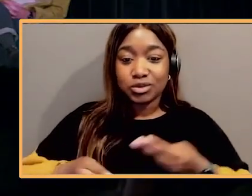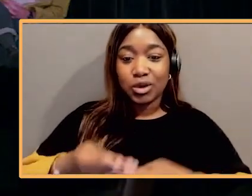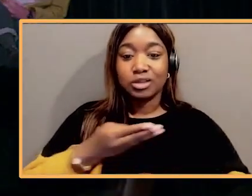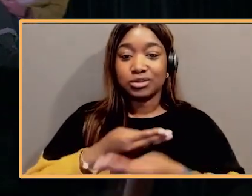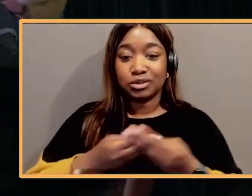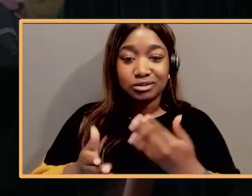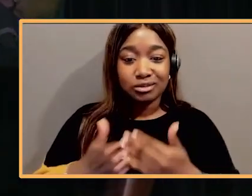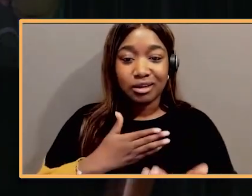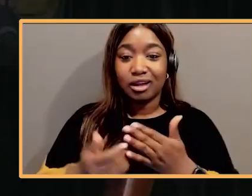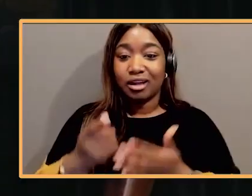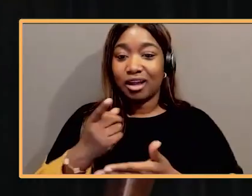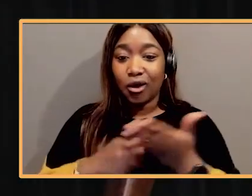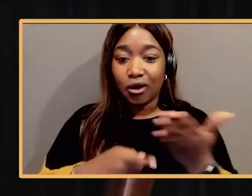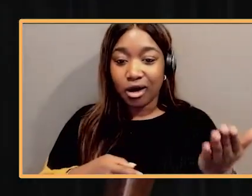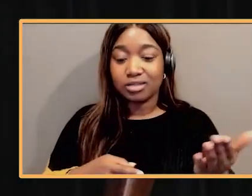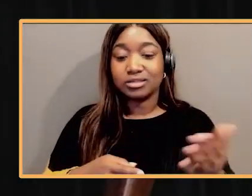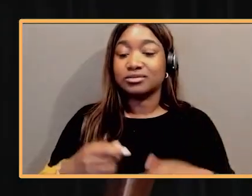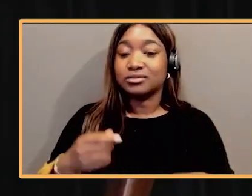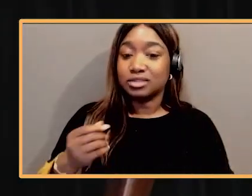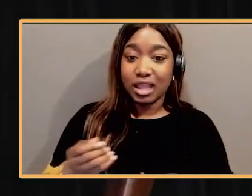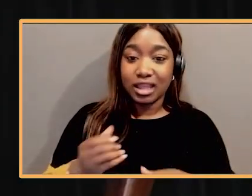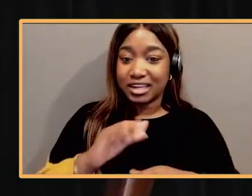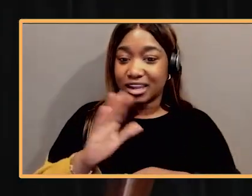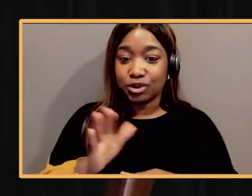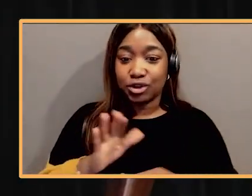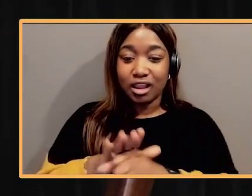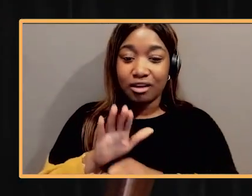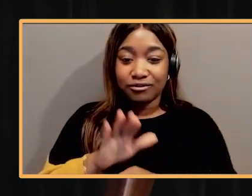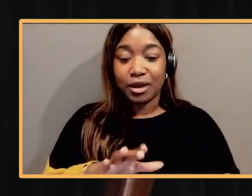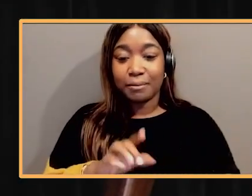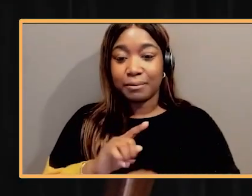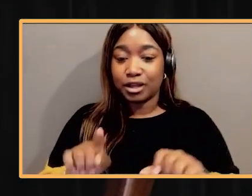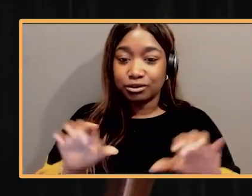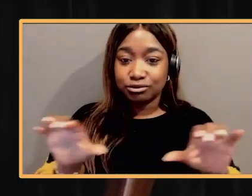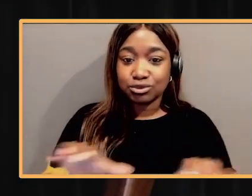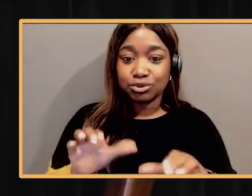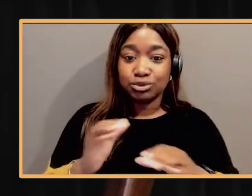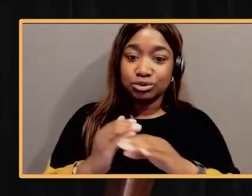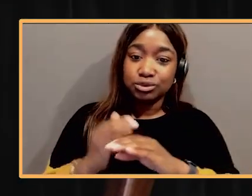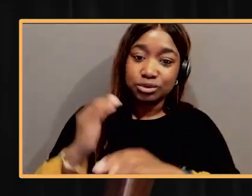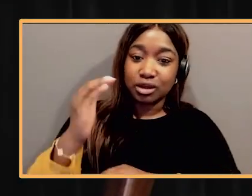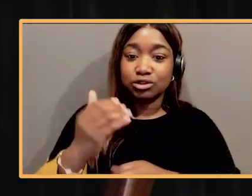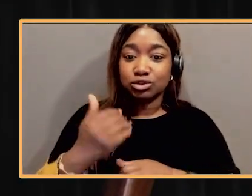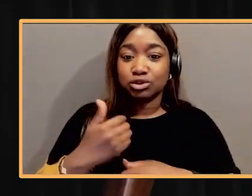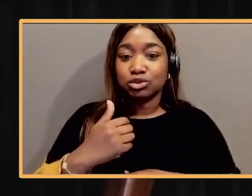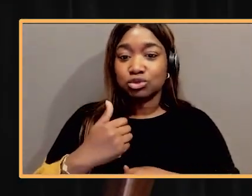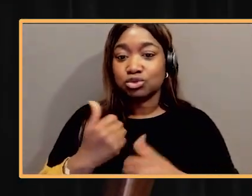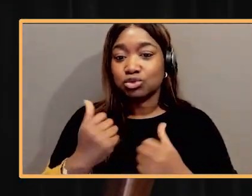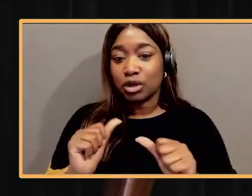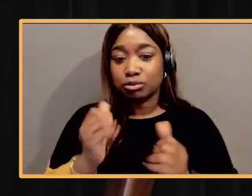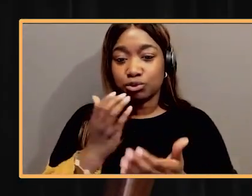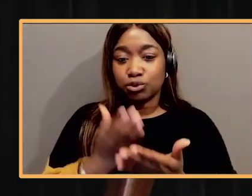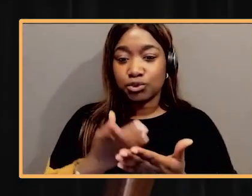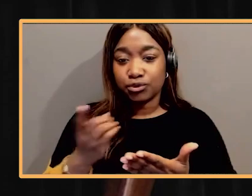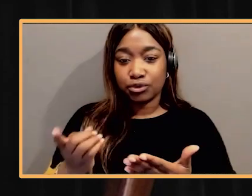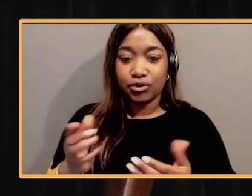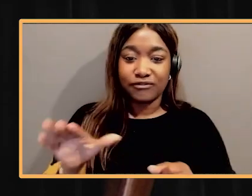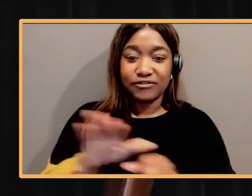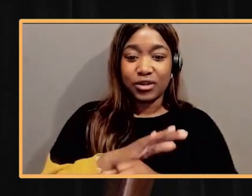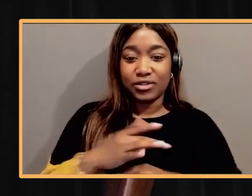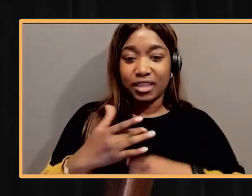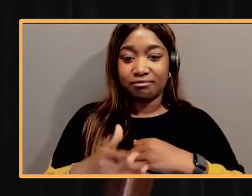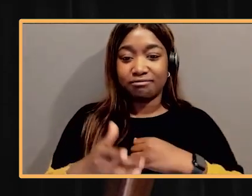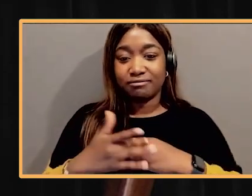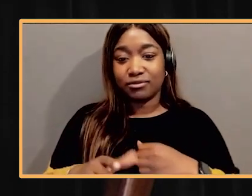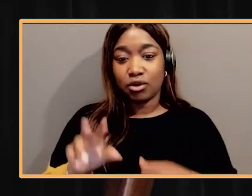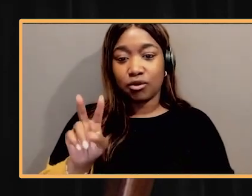like not being enough, but overdoing it to prove that you're enough to try and fill that void. But that competition for